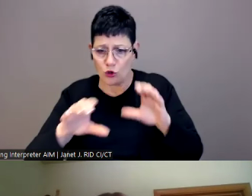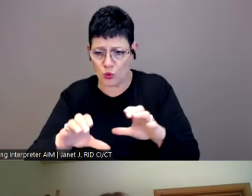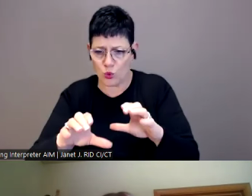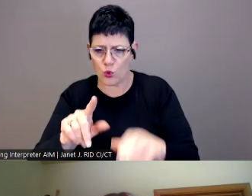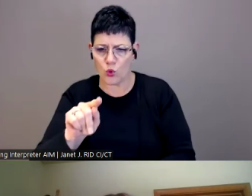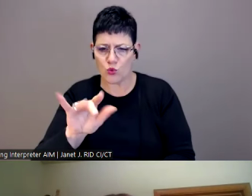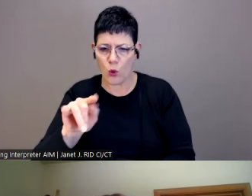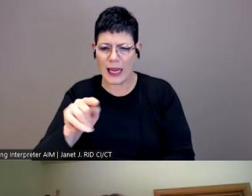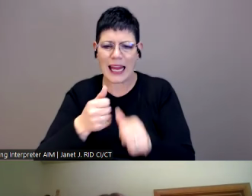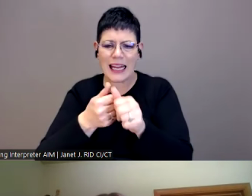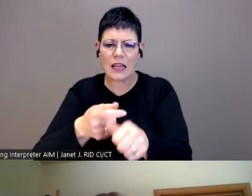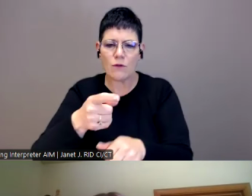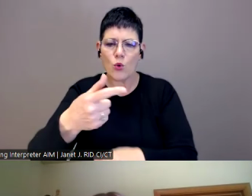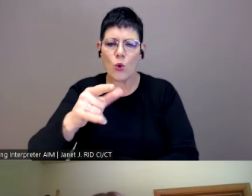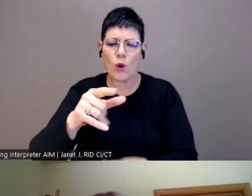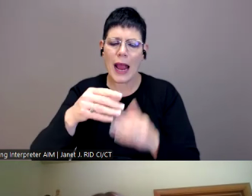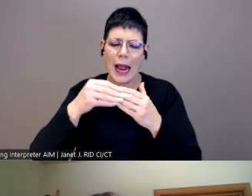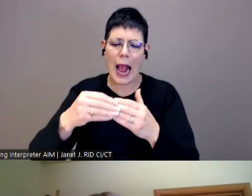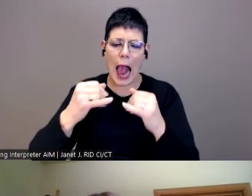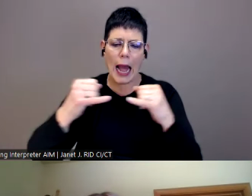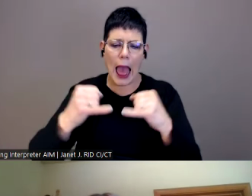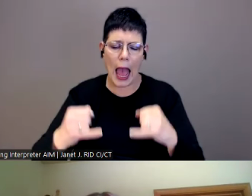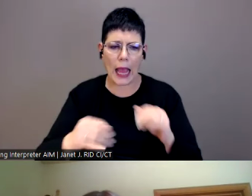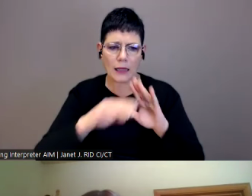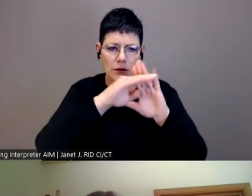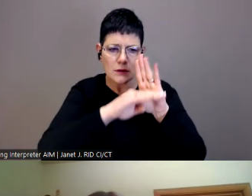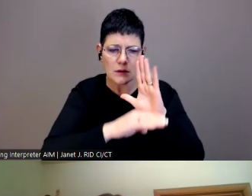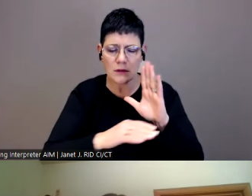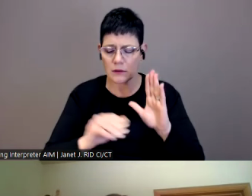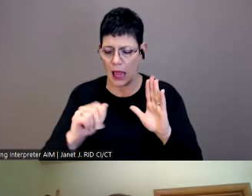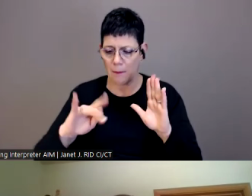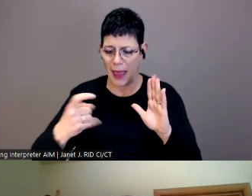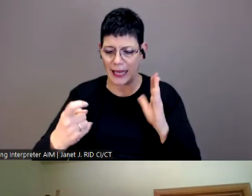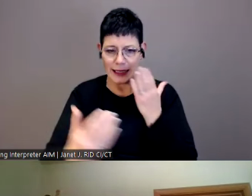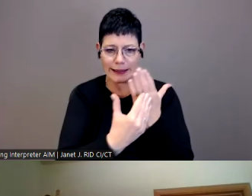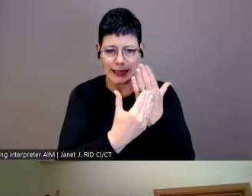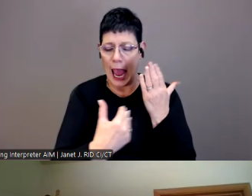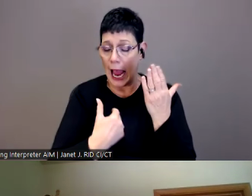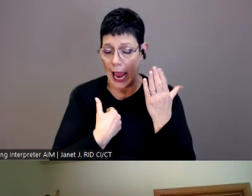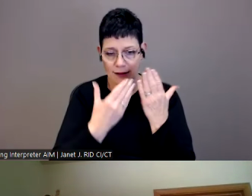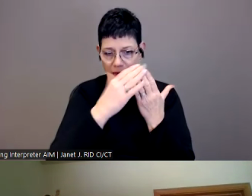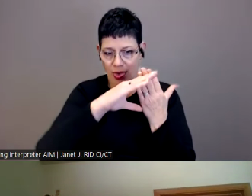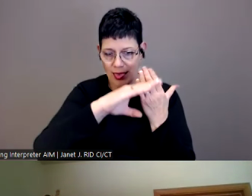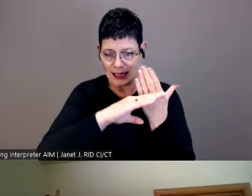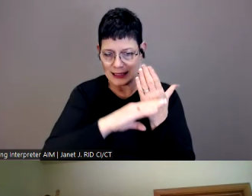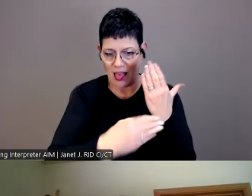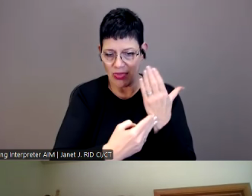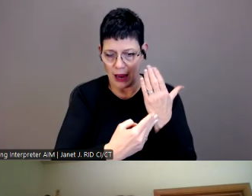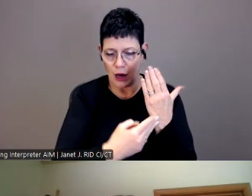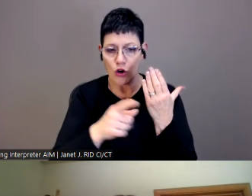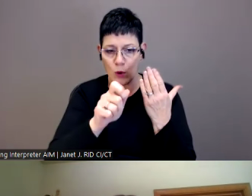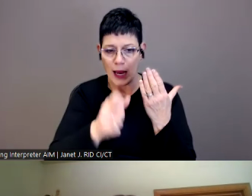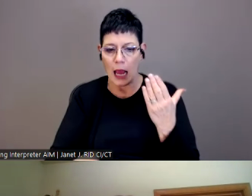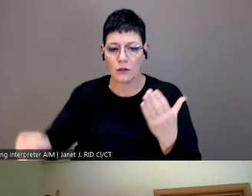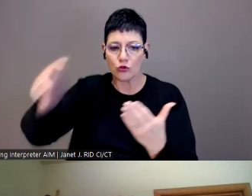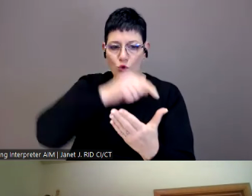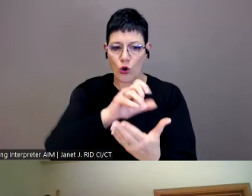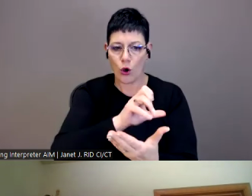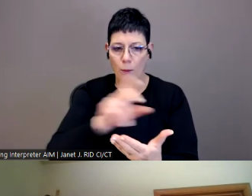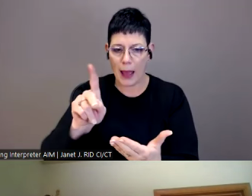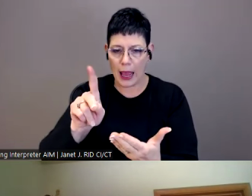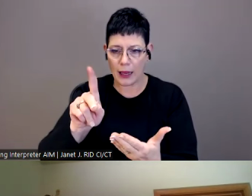kinds of tools. I mean, they're in the appendix of the toolkit. And then it will help you circle back. That's something we didn't get